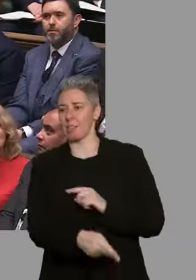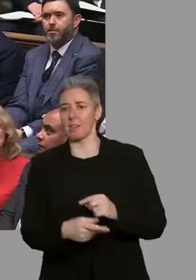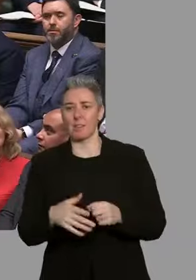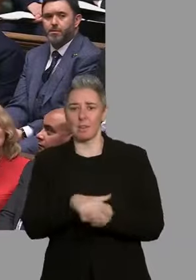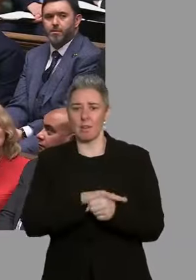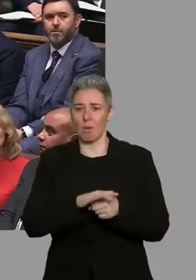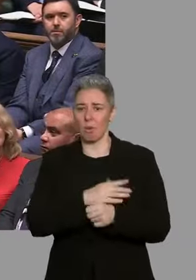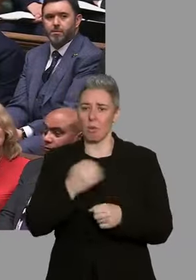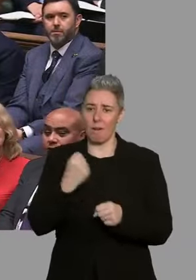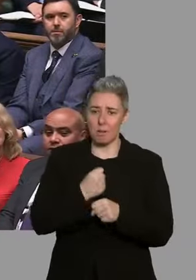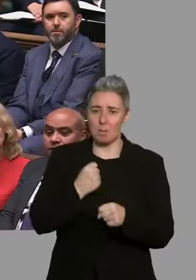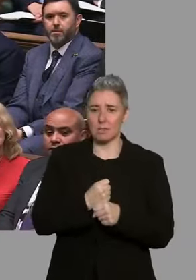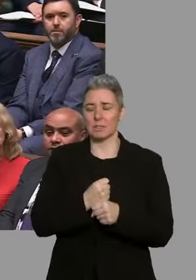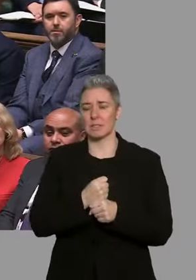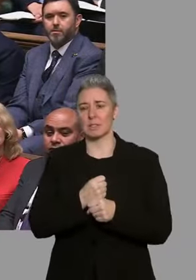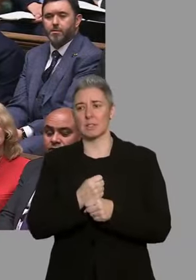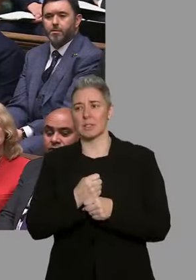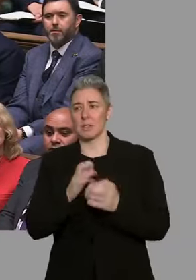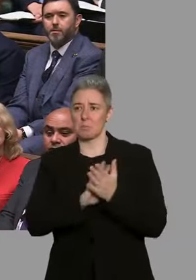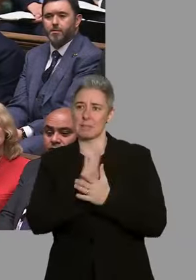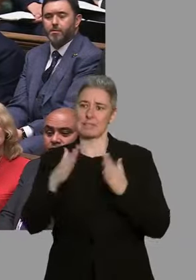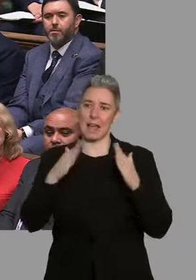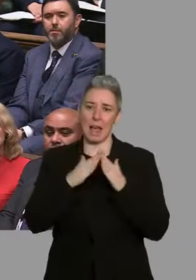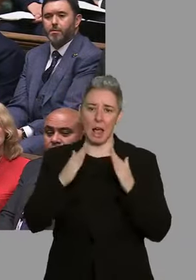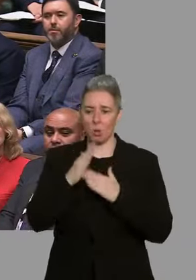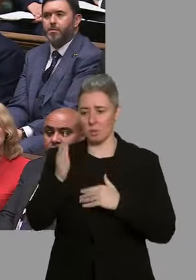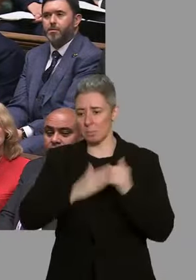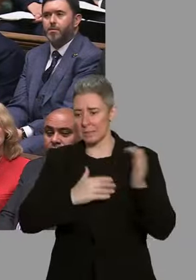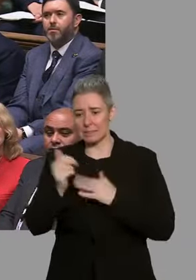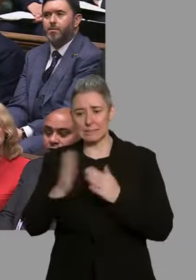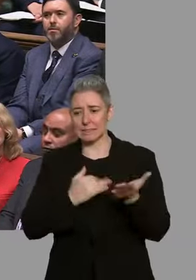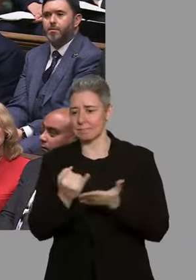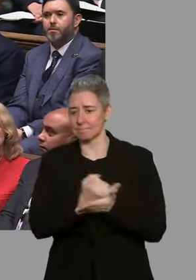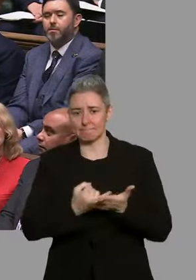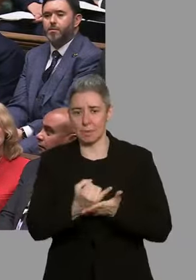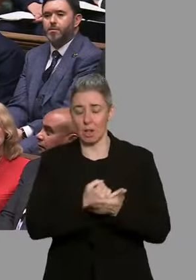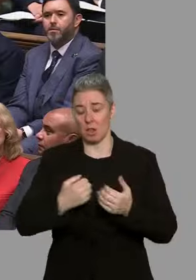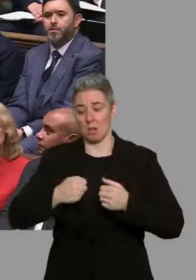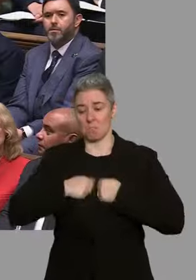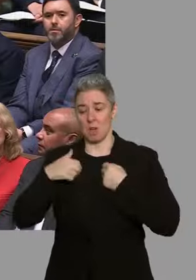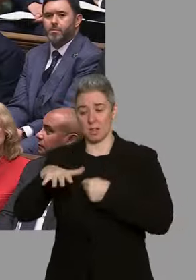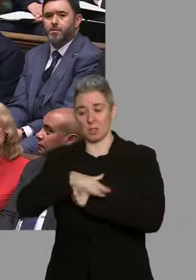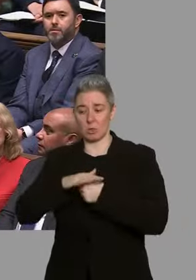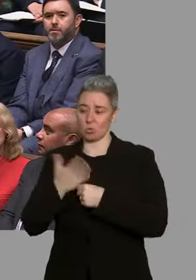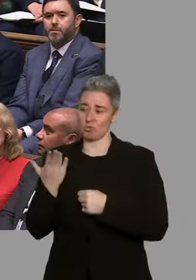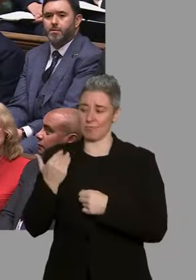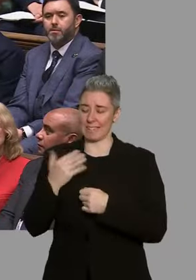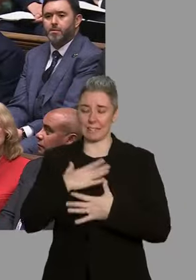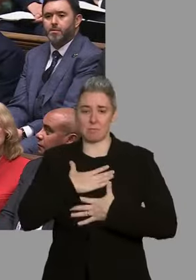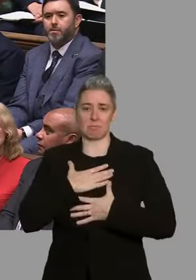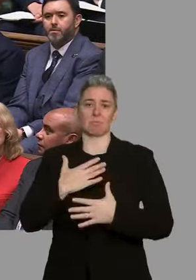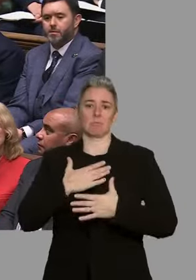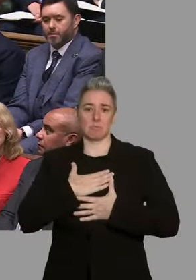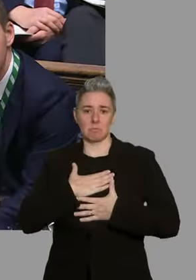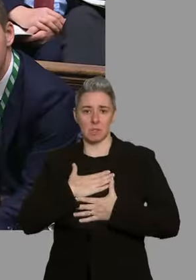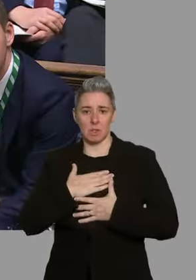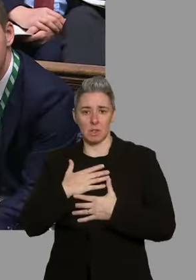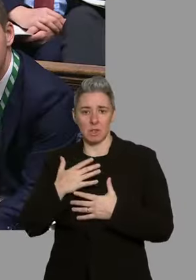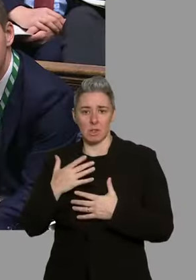make. My constituents were recently shocked when Cannock Chase District Council proposed the closure of the Museum of Cannock Chase and the Prince of Wales